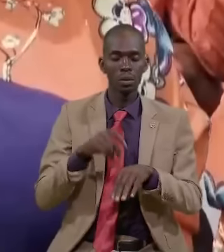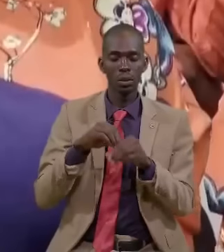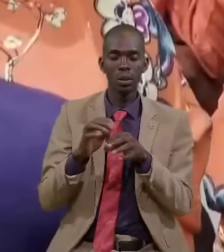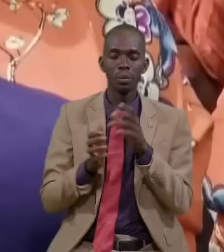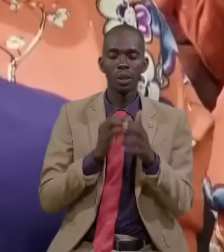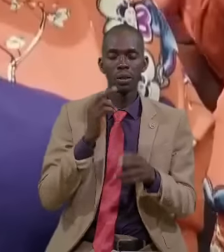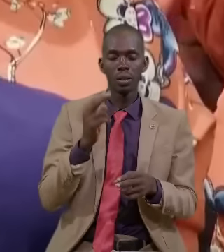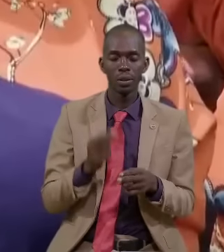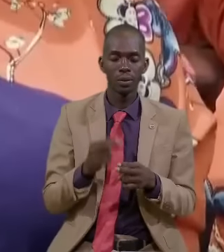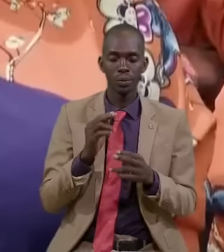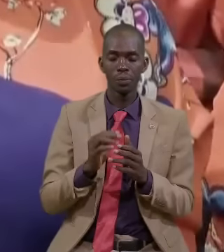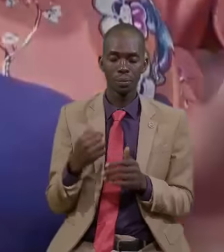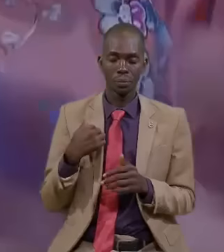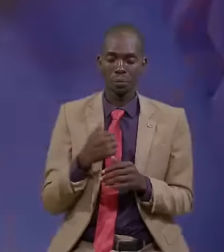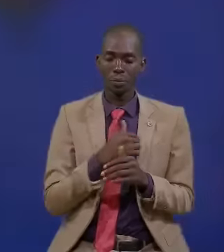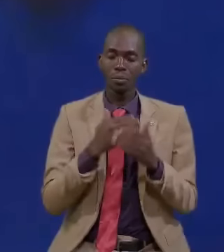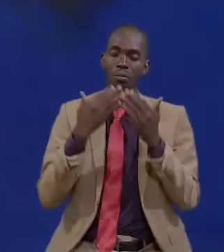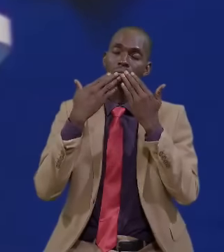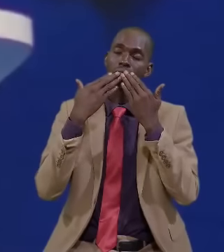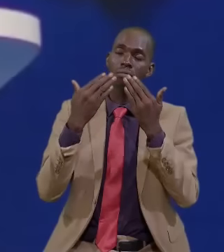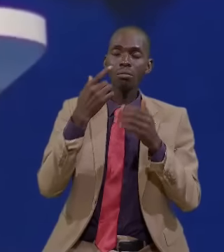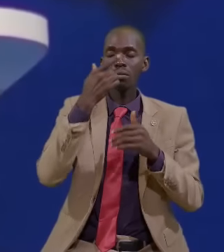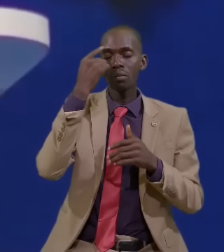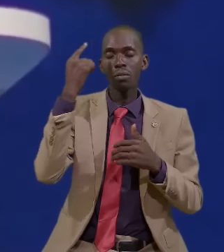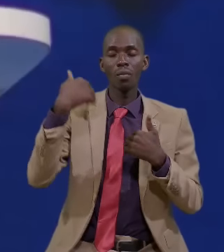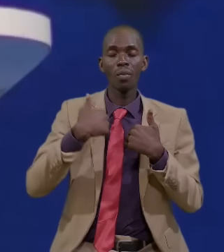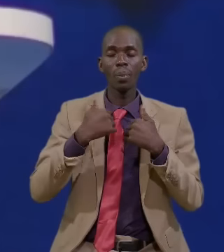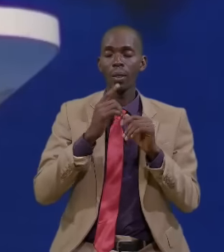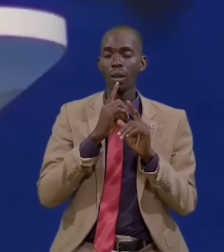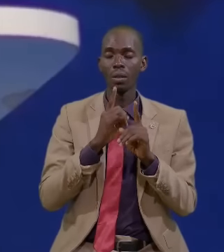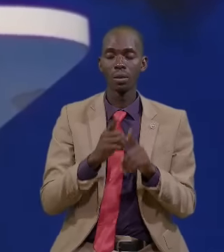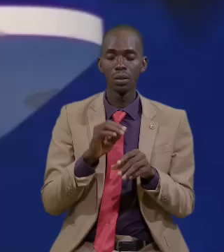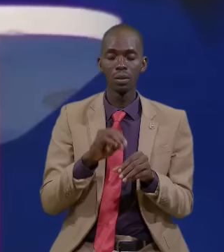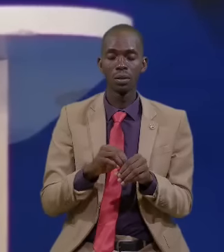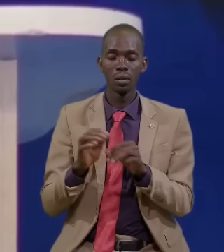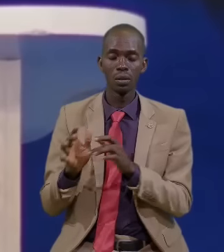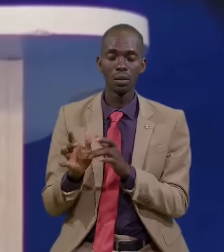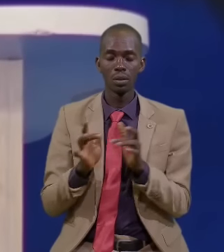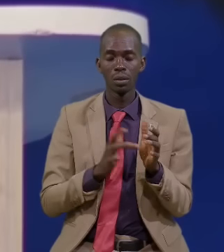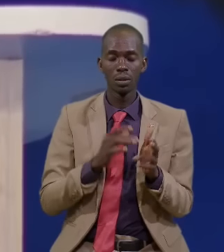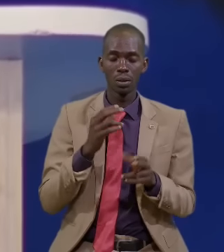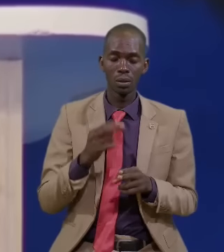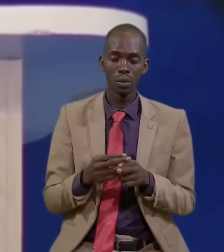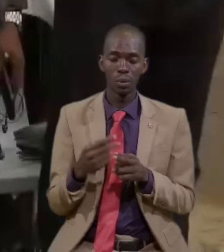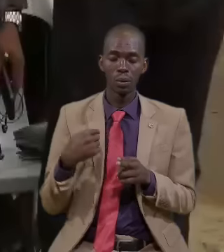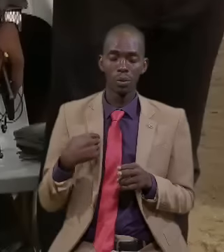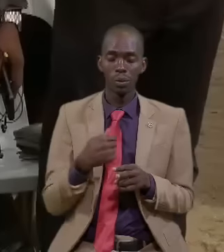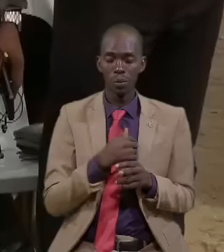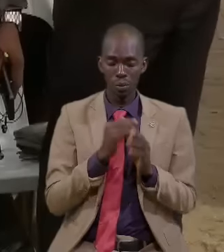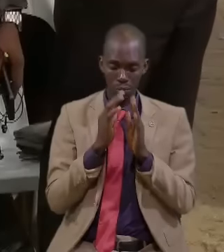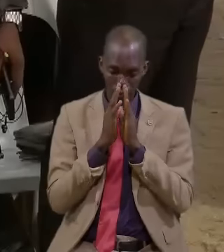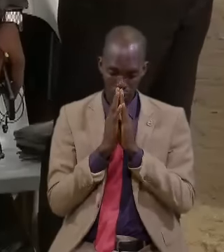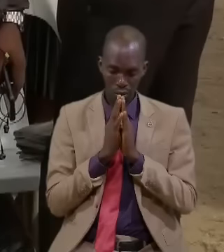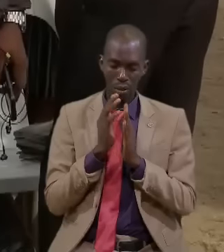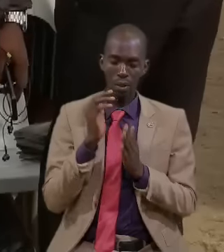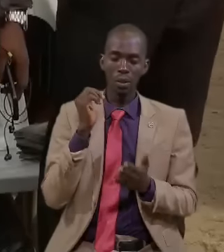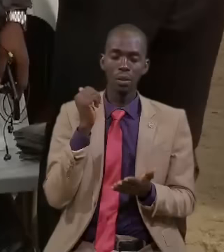name. Well, thank you because we know you have answered. In Jesus' name we pray.